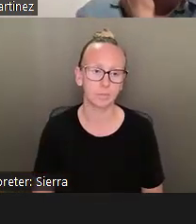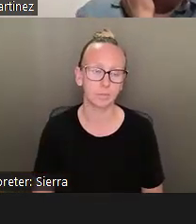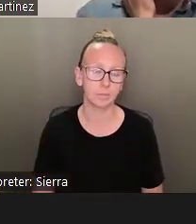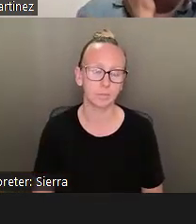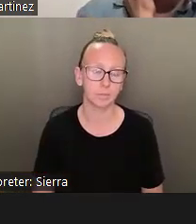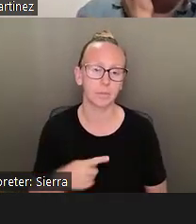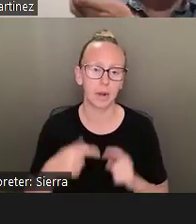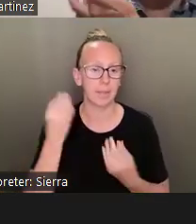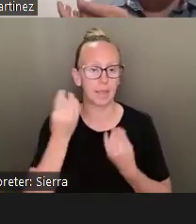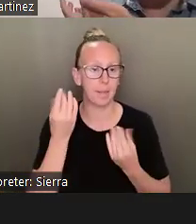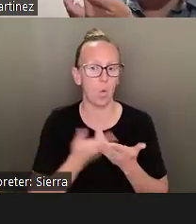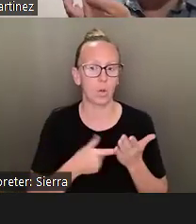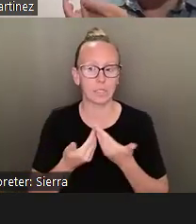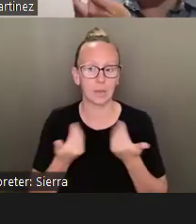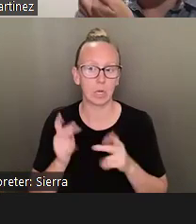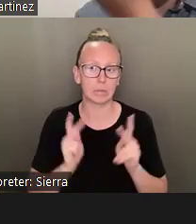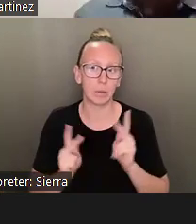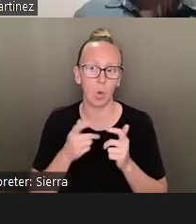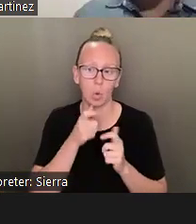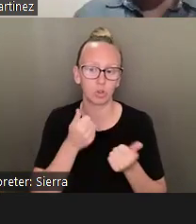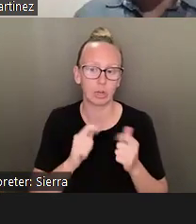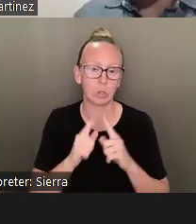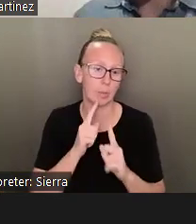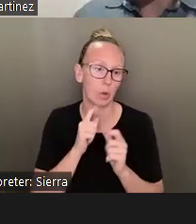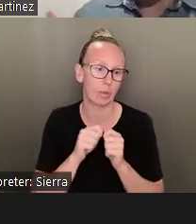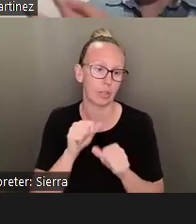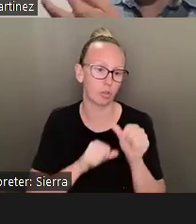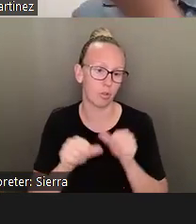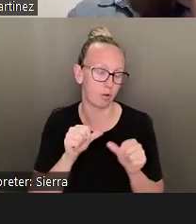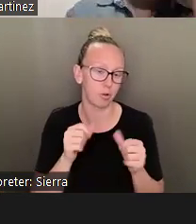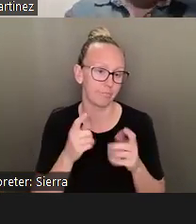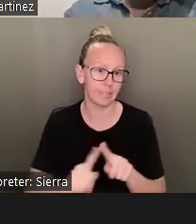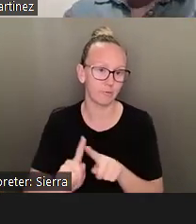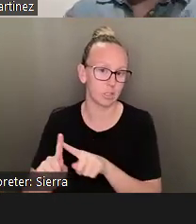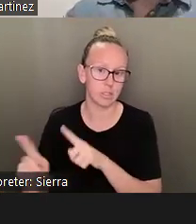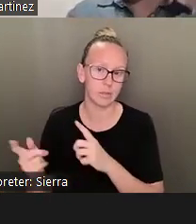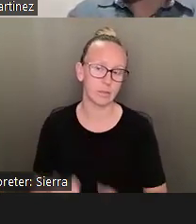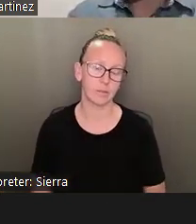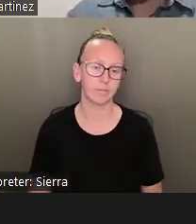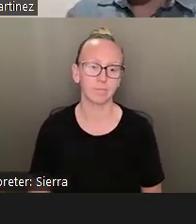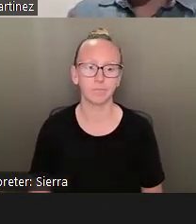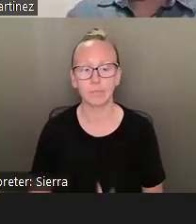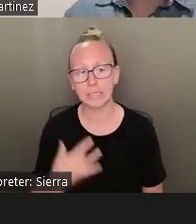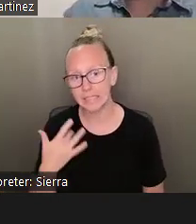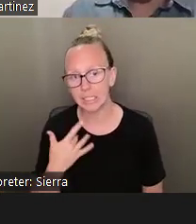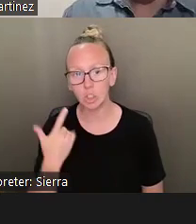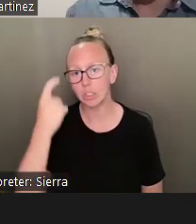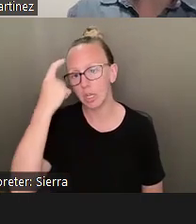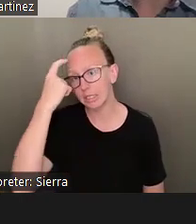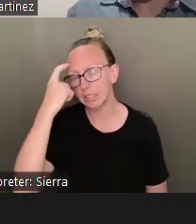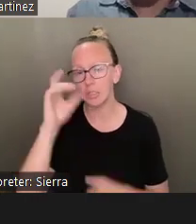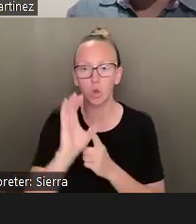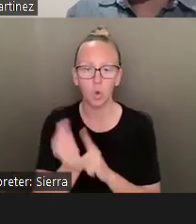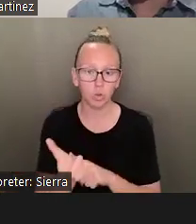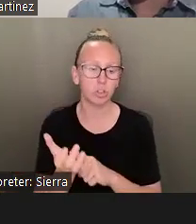separates people who are trying to communicate with each other. All these differences in sensation and cognition and